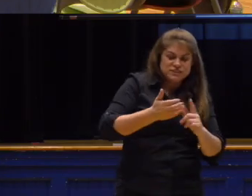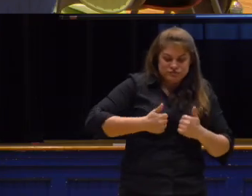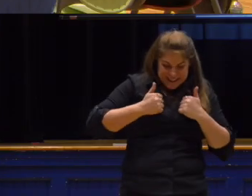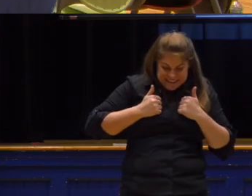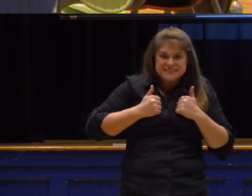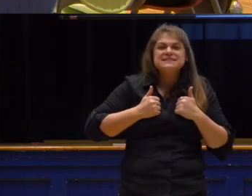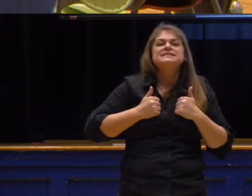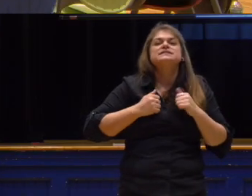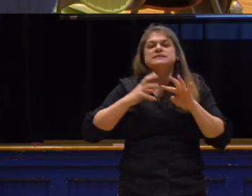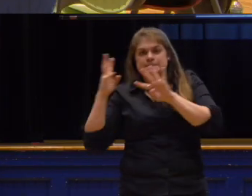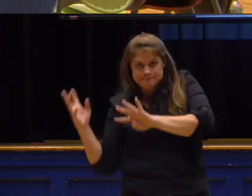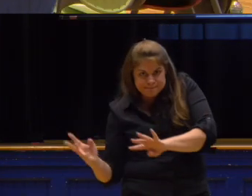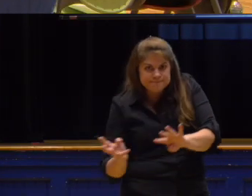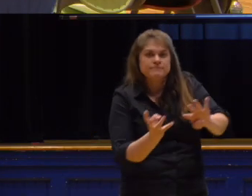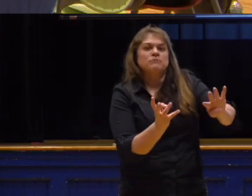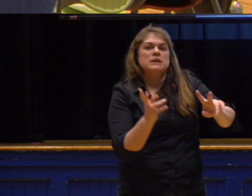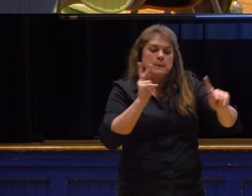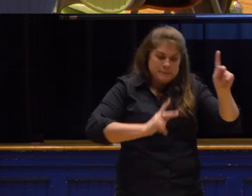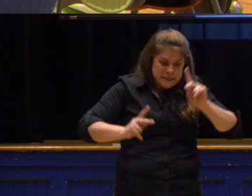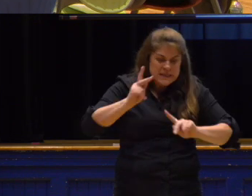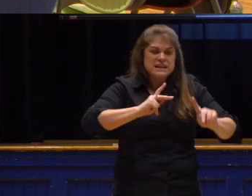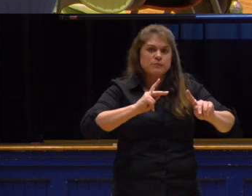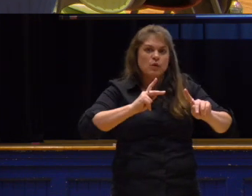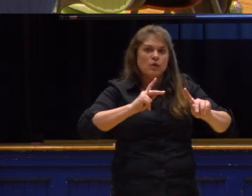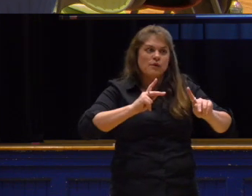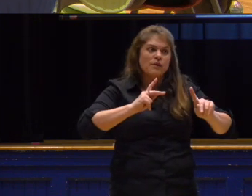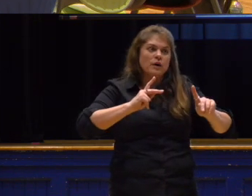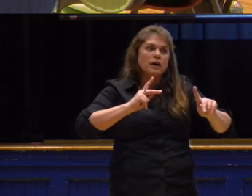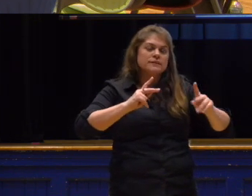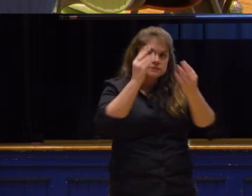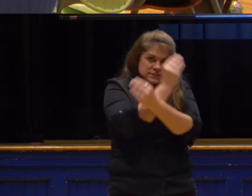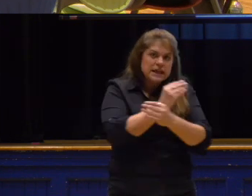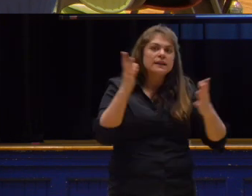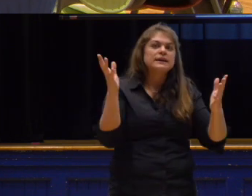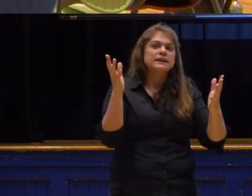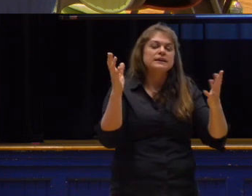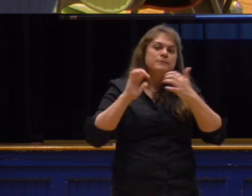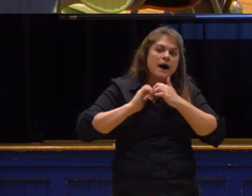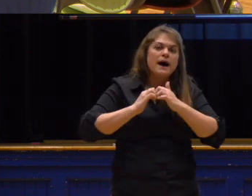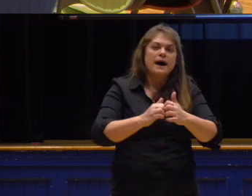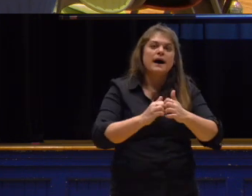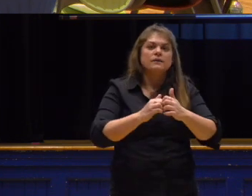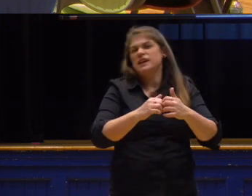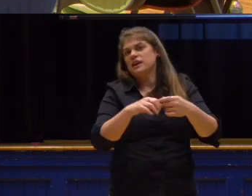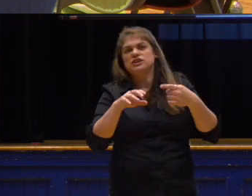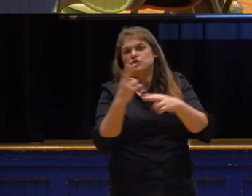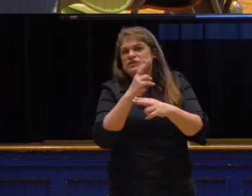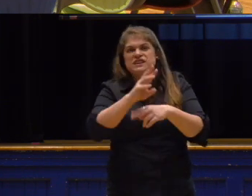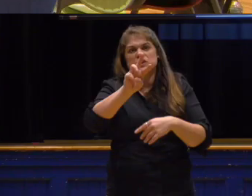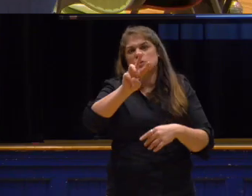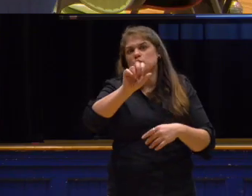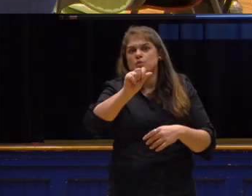residents in the drive-through, and at the same time, people working, getting the information on whether we're talking about Waze, Google